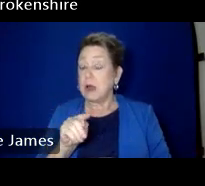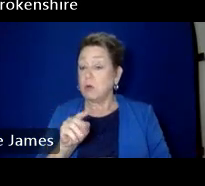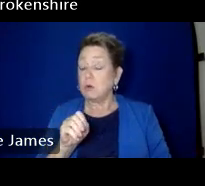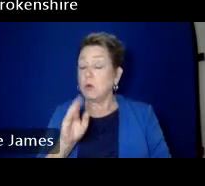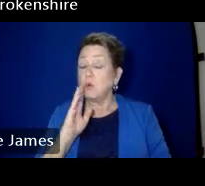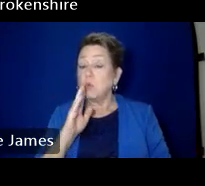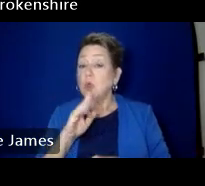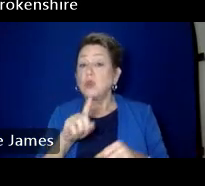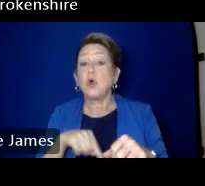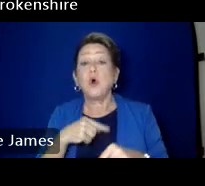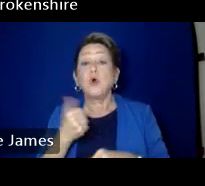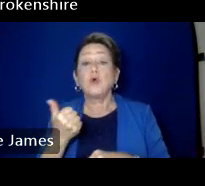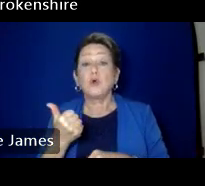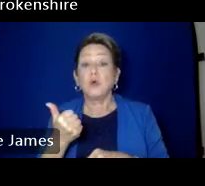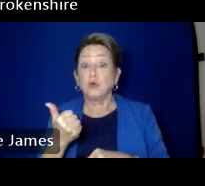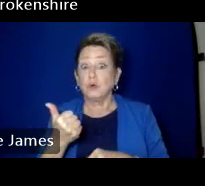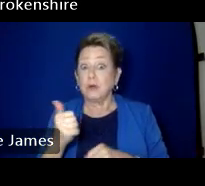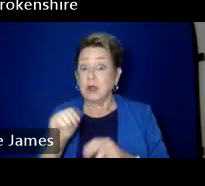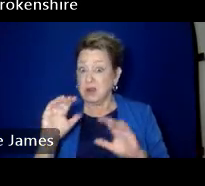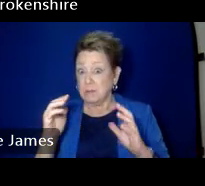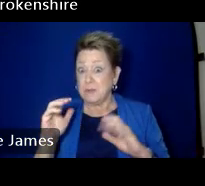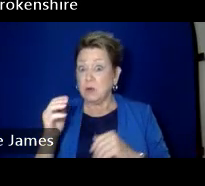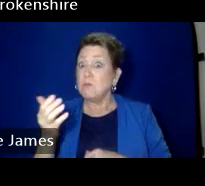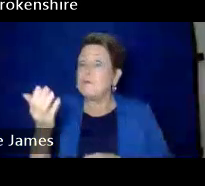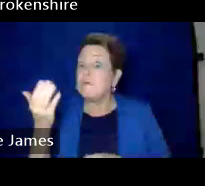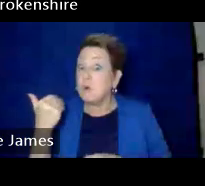take longer than previously.